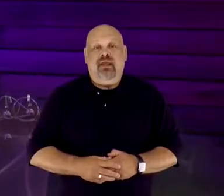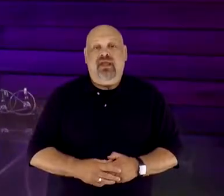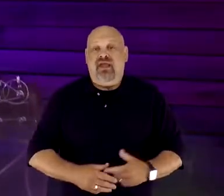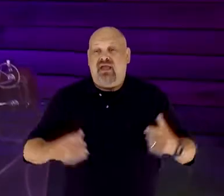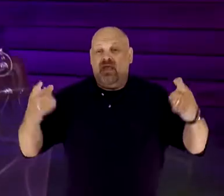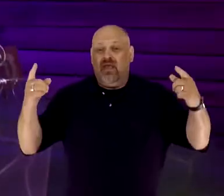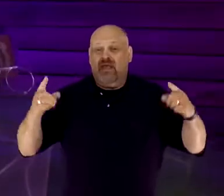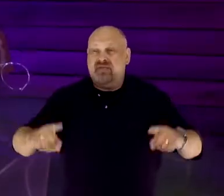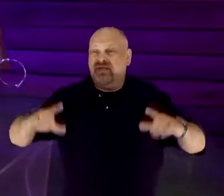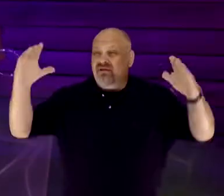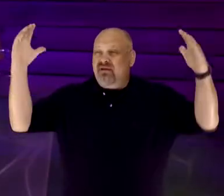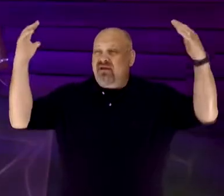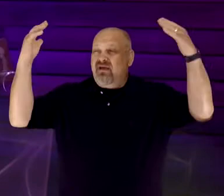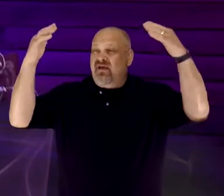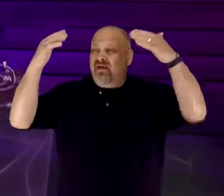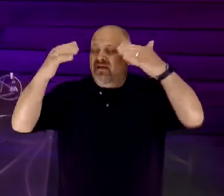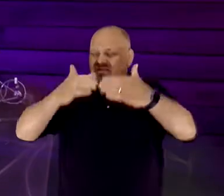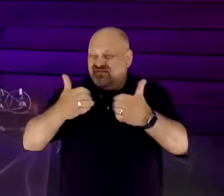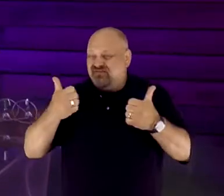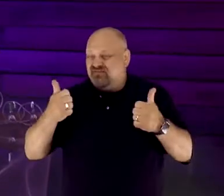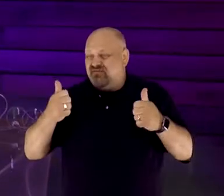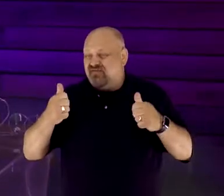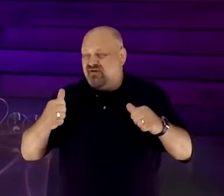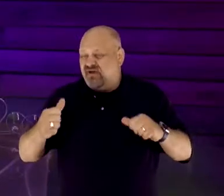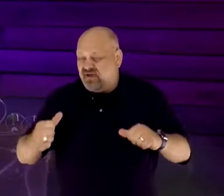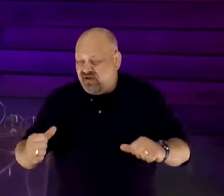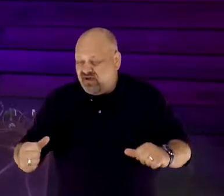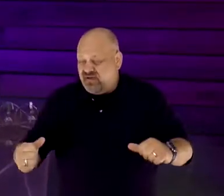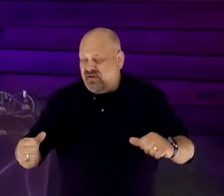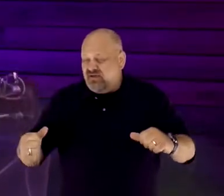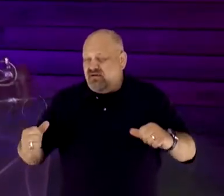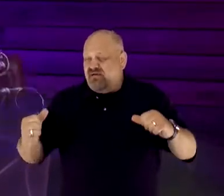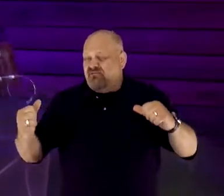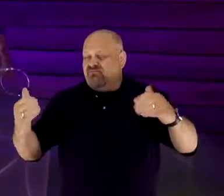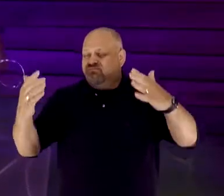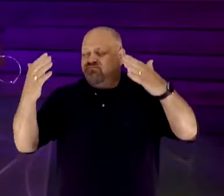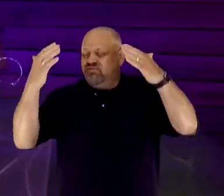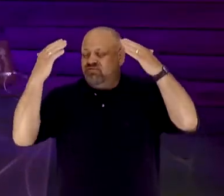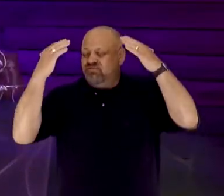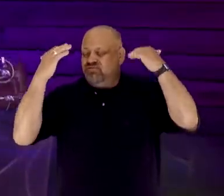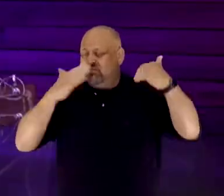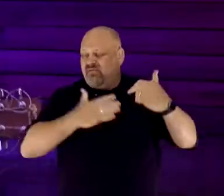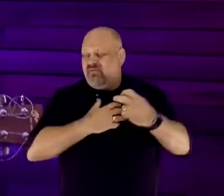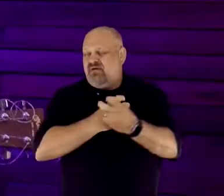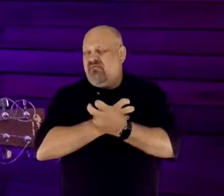When darkness tries to roll over my bones,